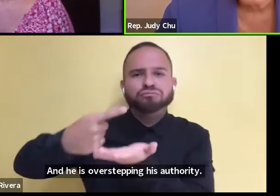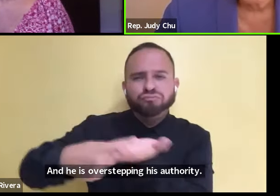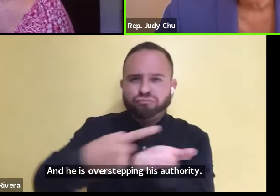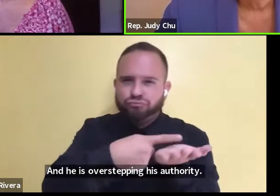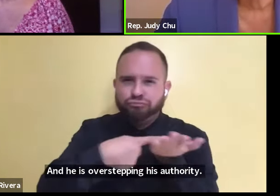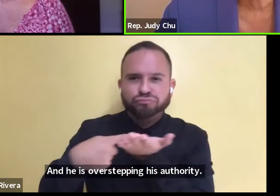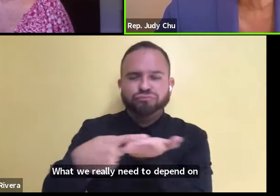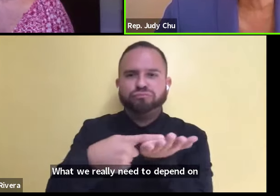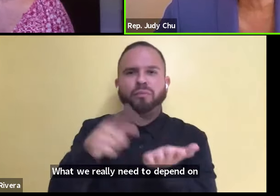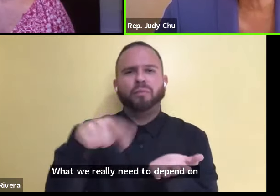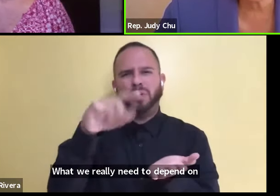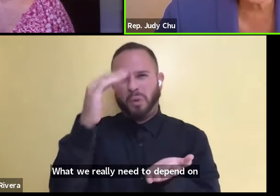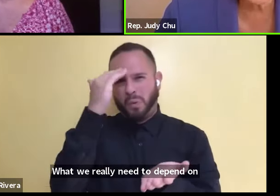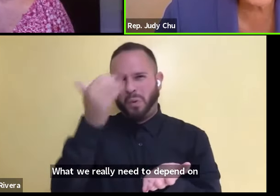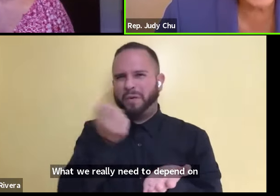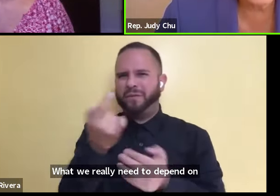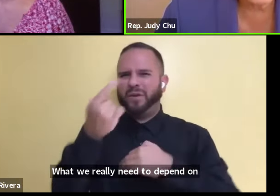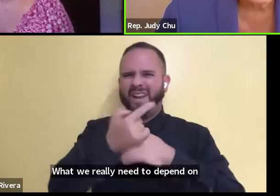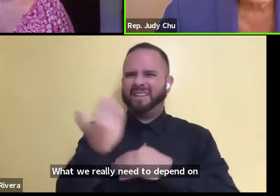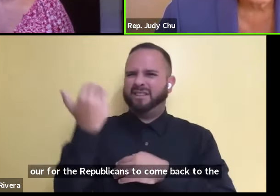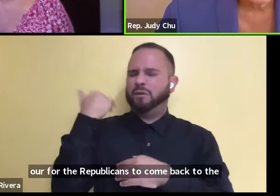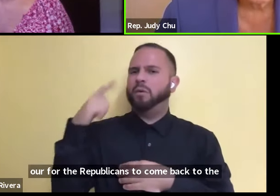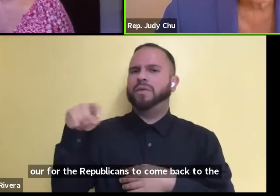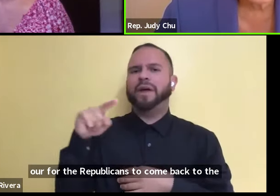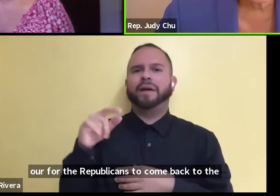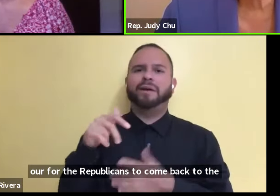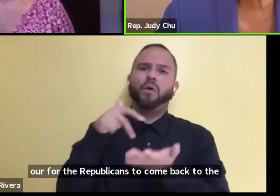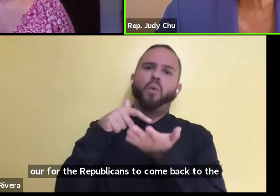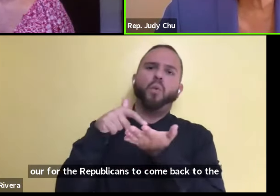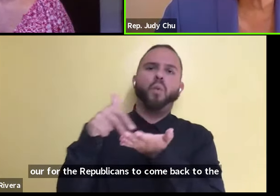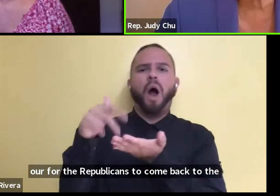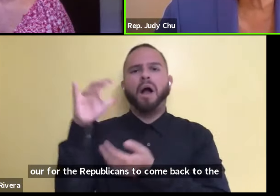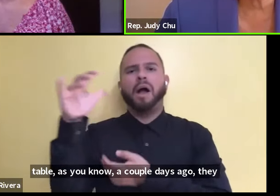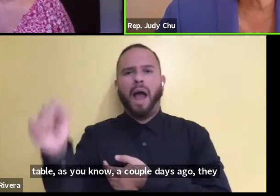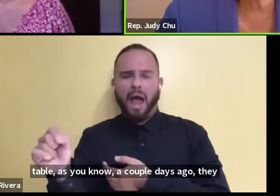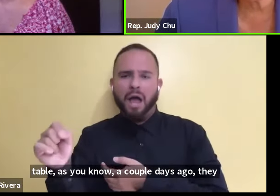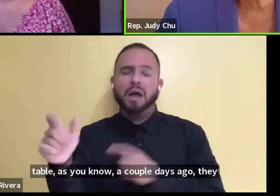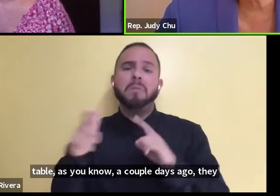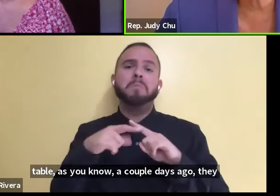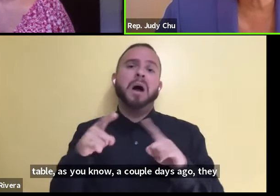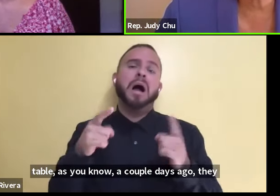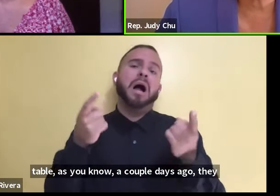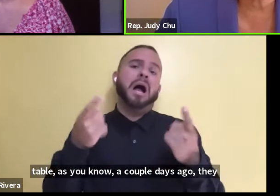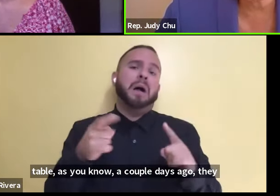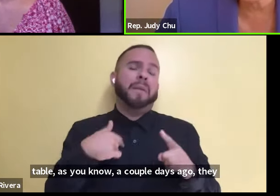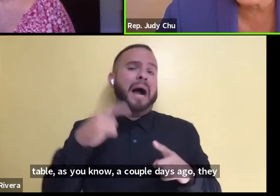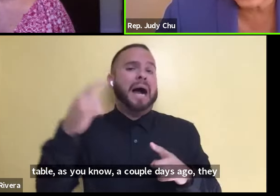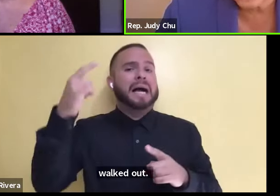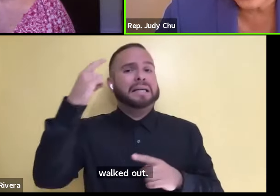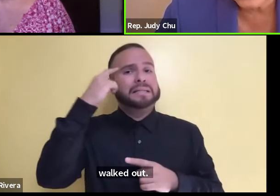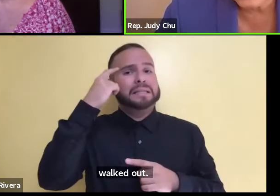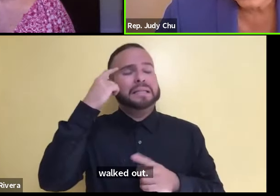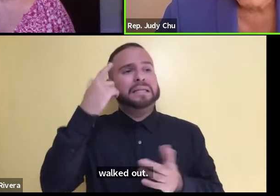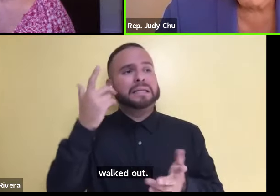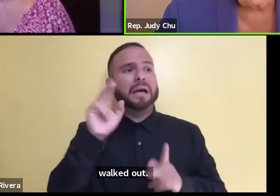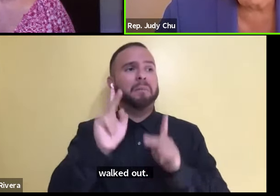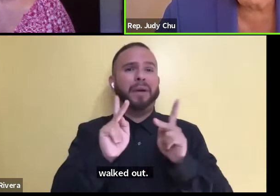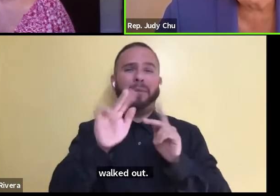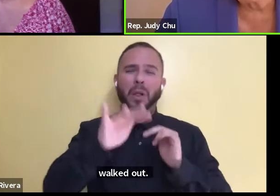out. But I do think that people in all the